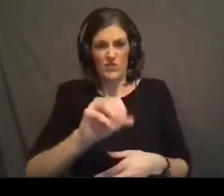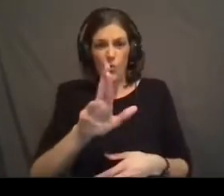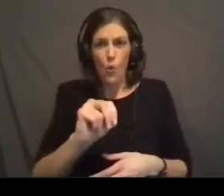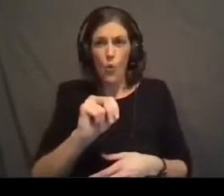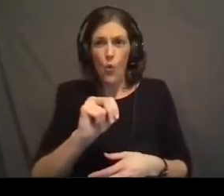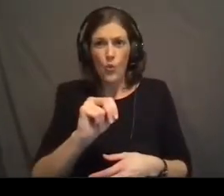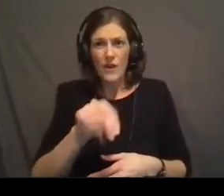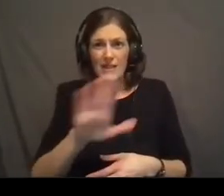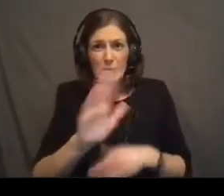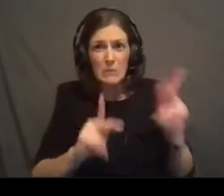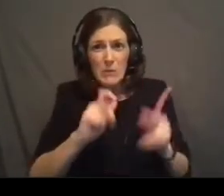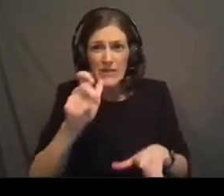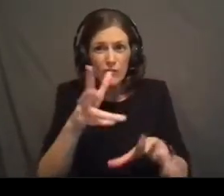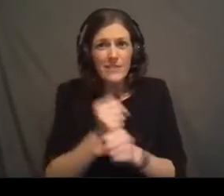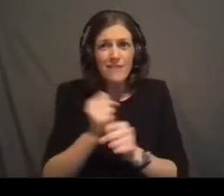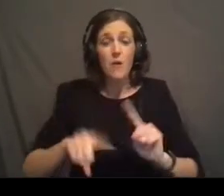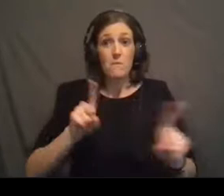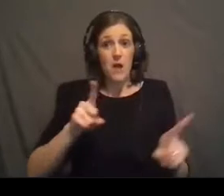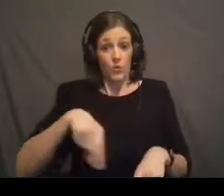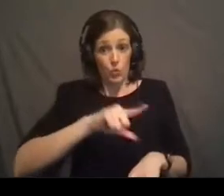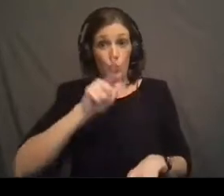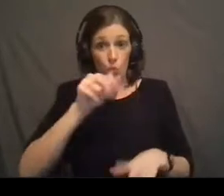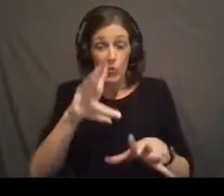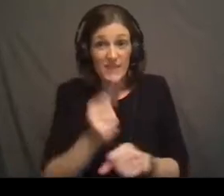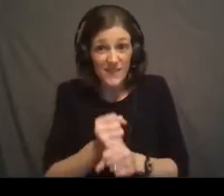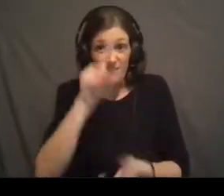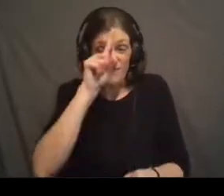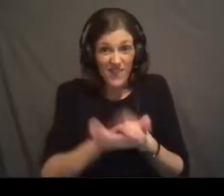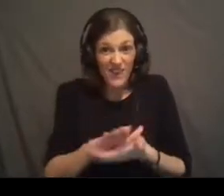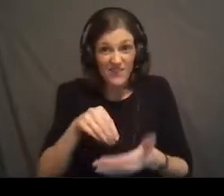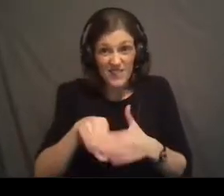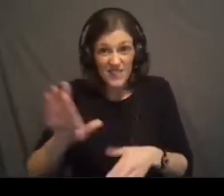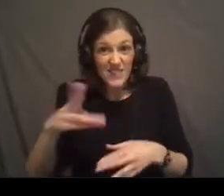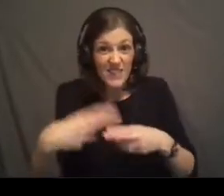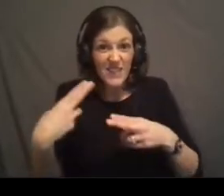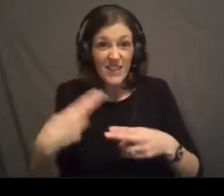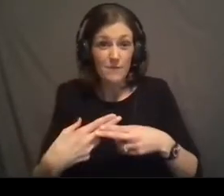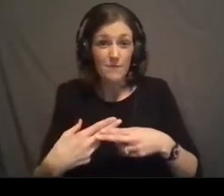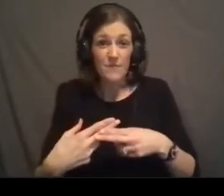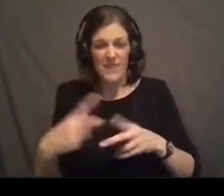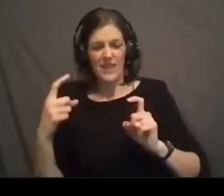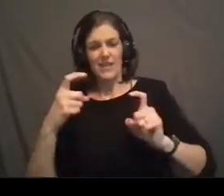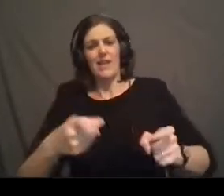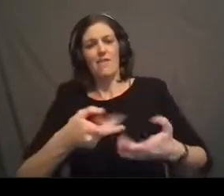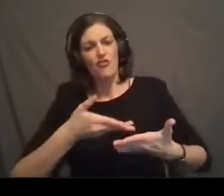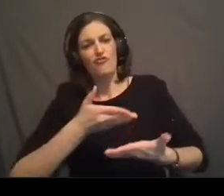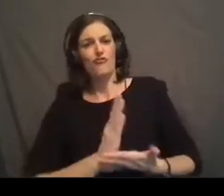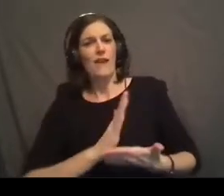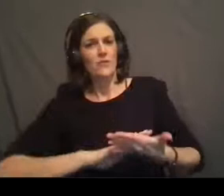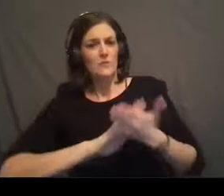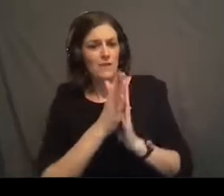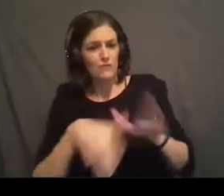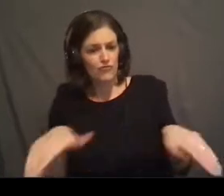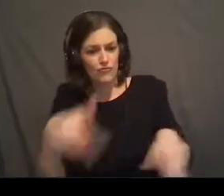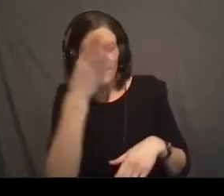him. But to all who did receive him, who believed in his name, he gave the right to become children of